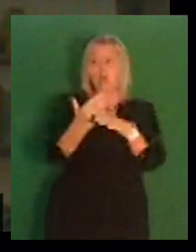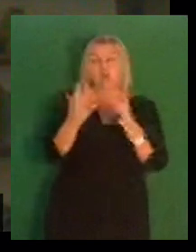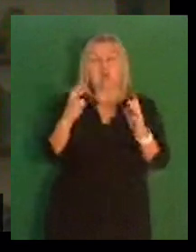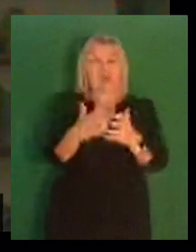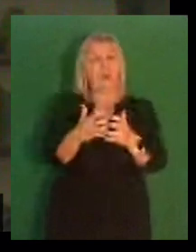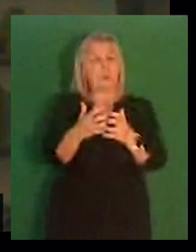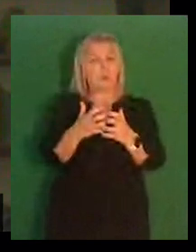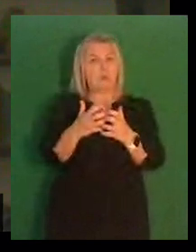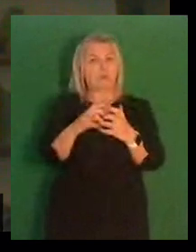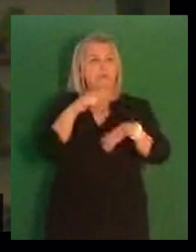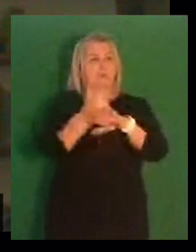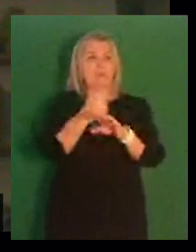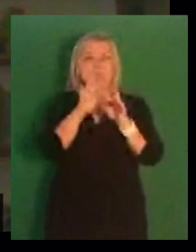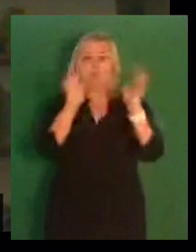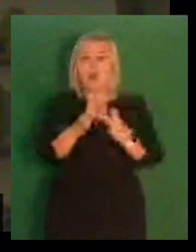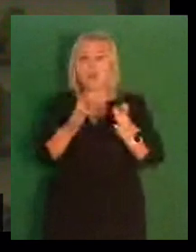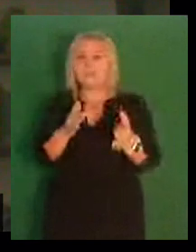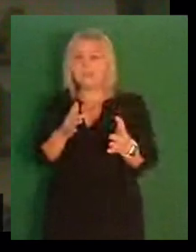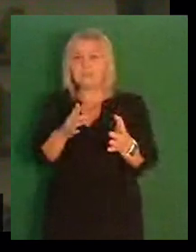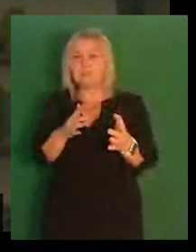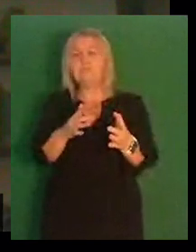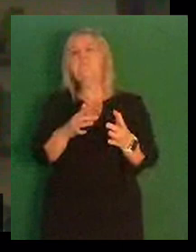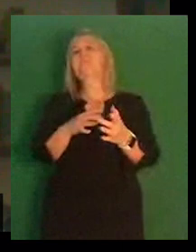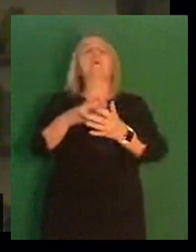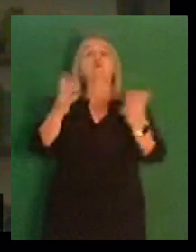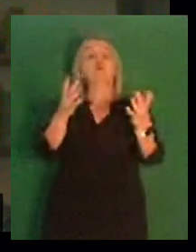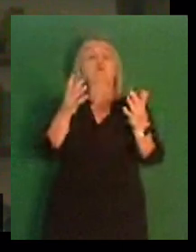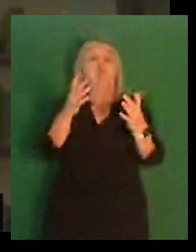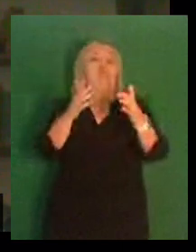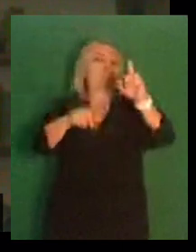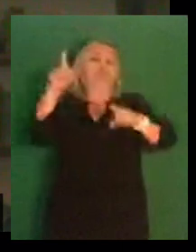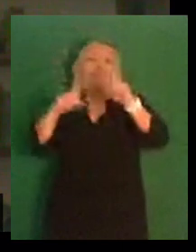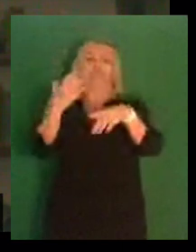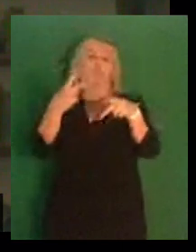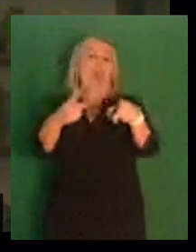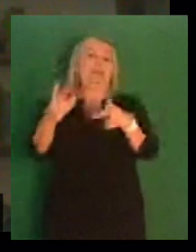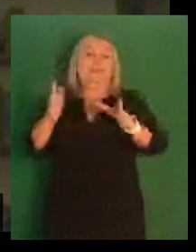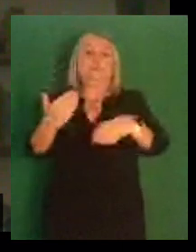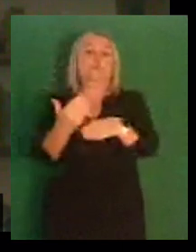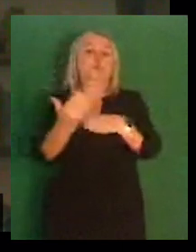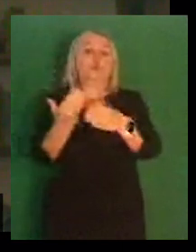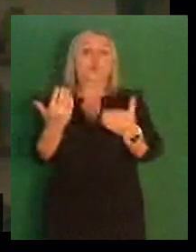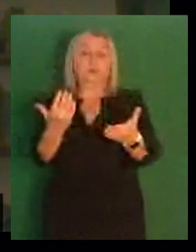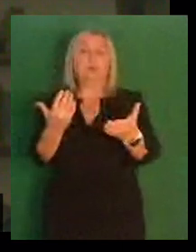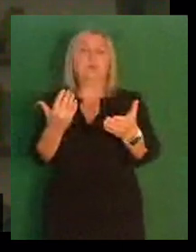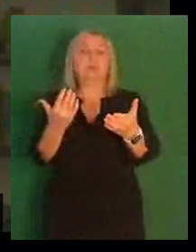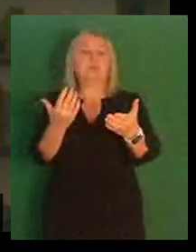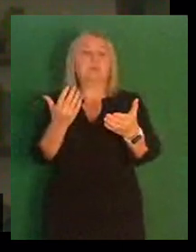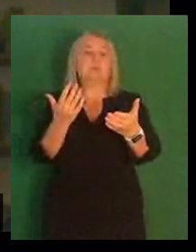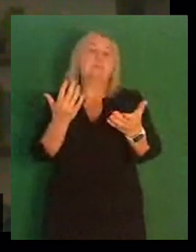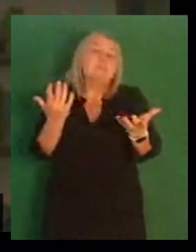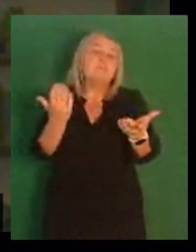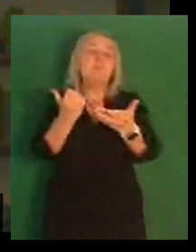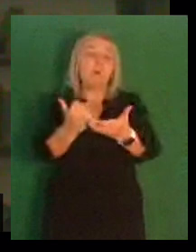we ended up working in many different ways, which helped to support